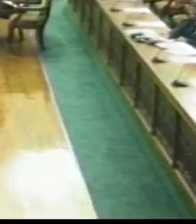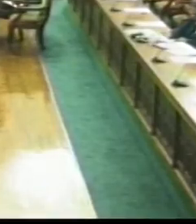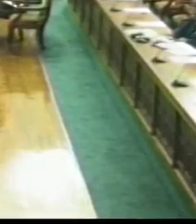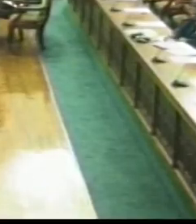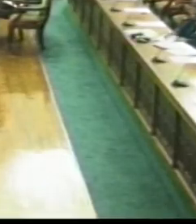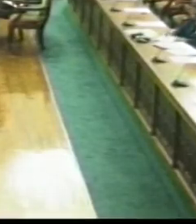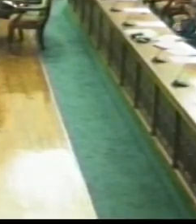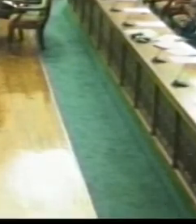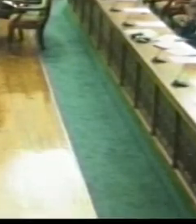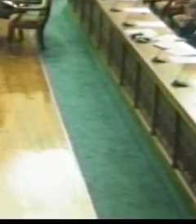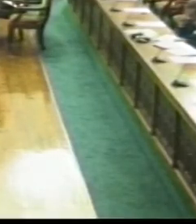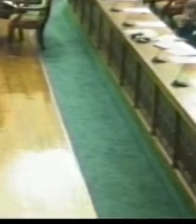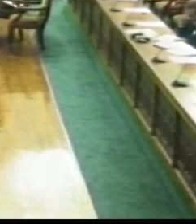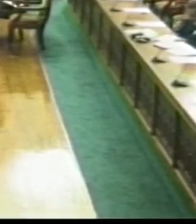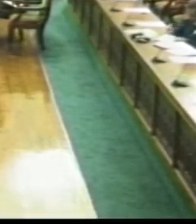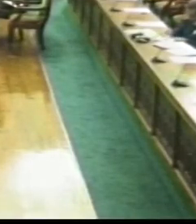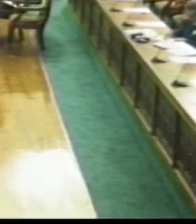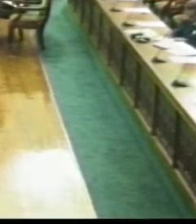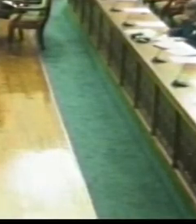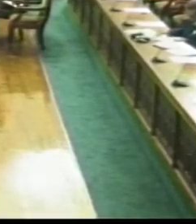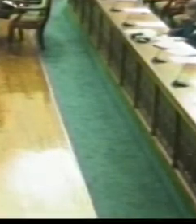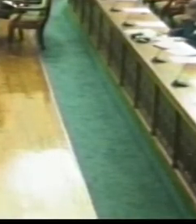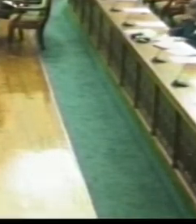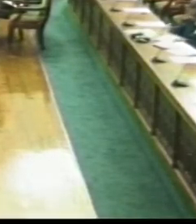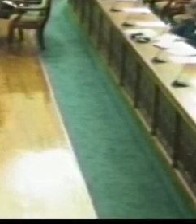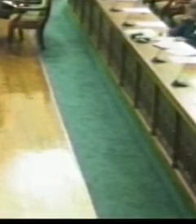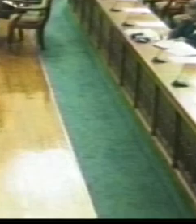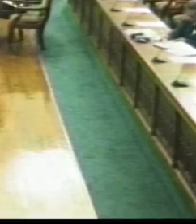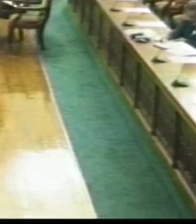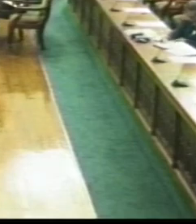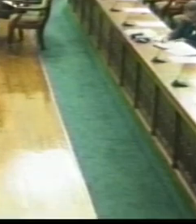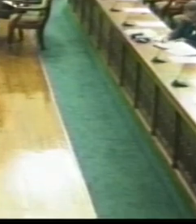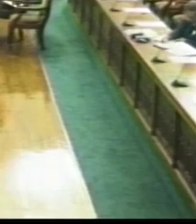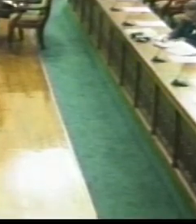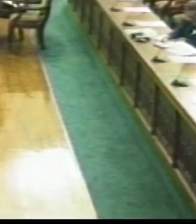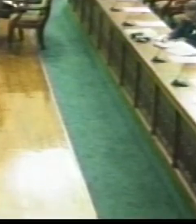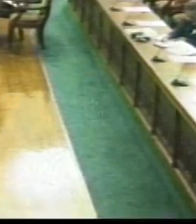Our forefathers must be very embarrassed at what happens these days around here.